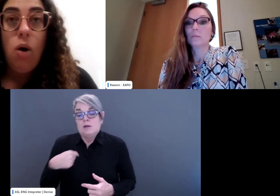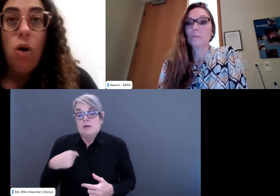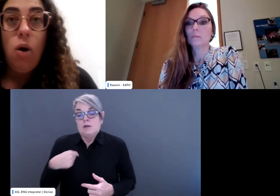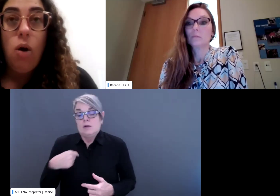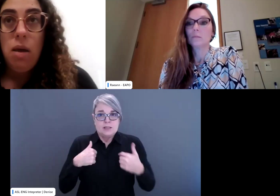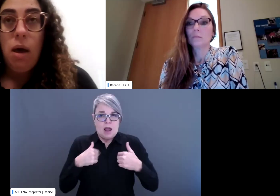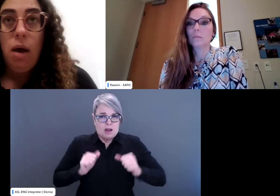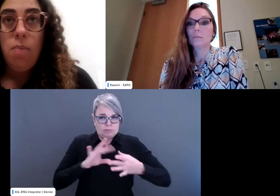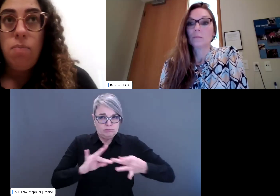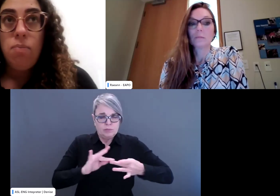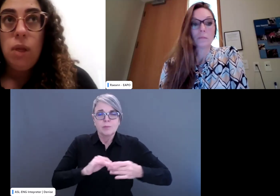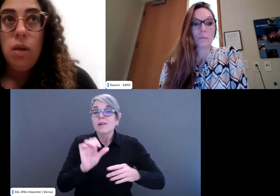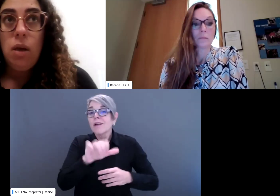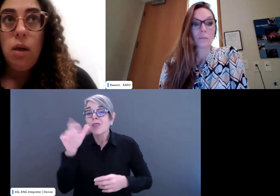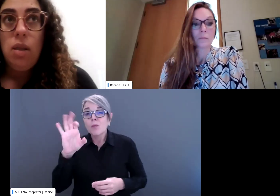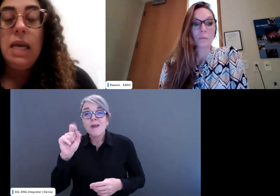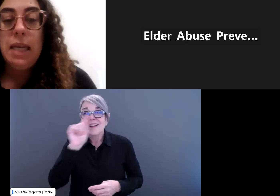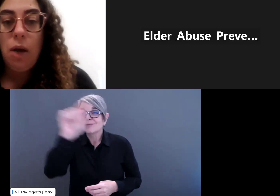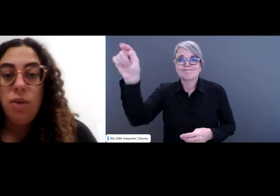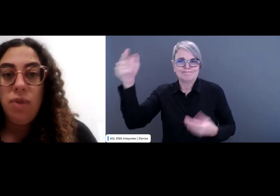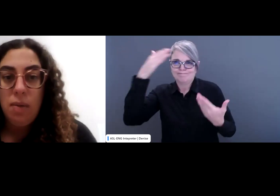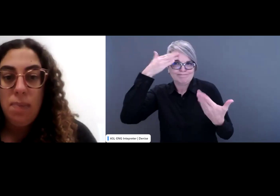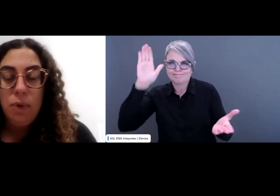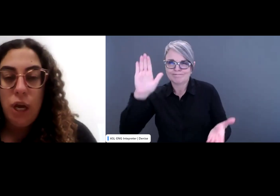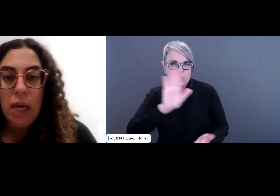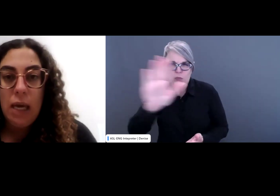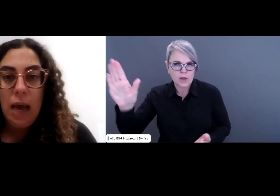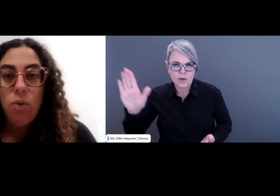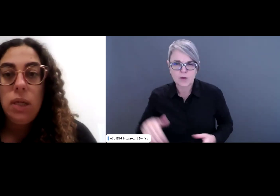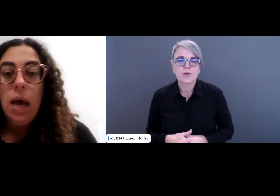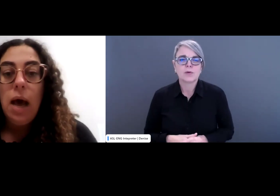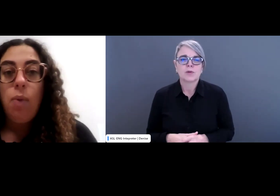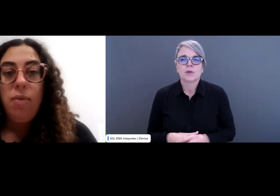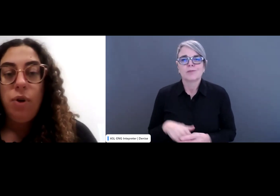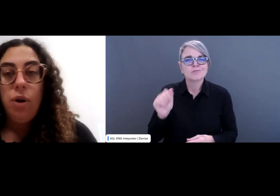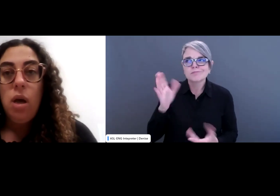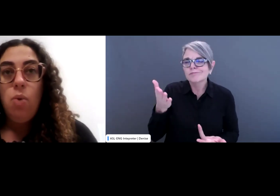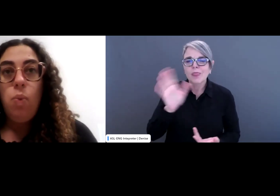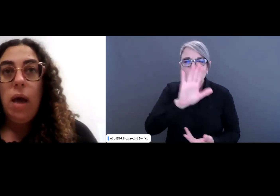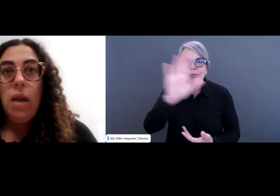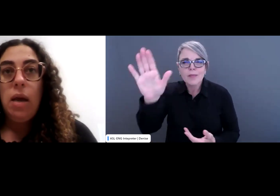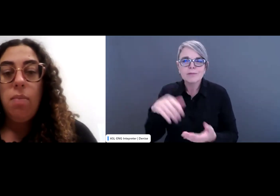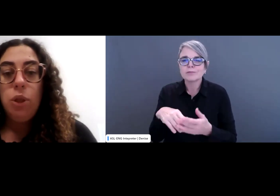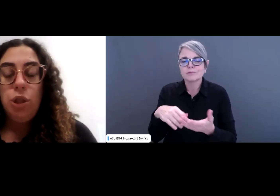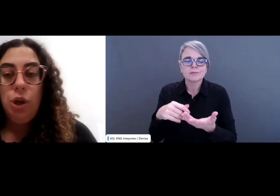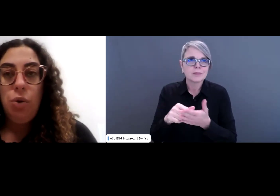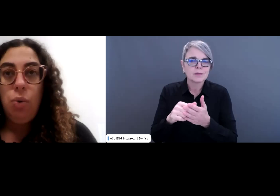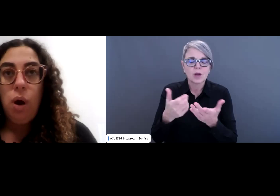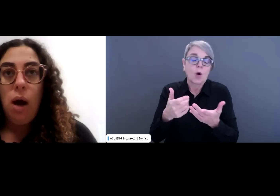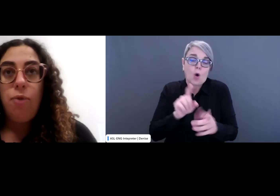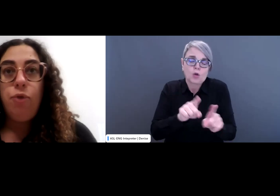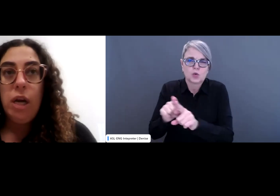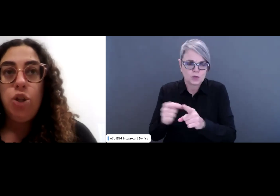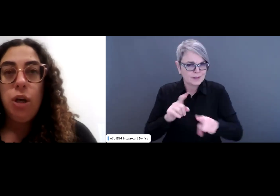all um, the ins and outs of the checking accounts. However, when it comes